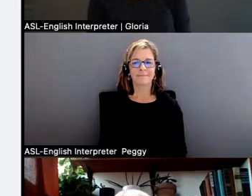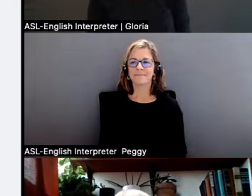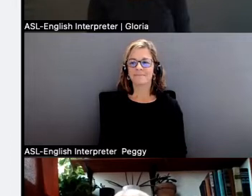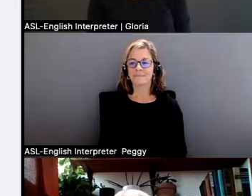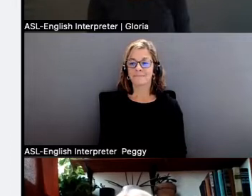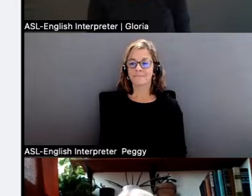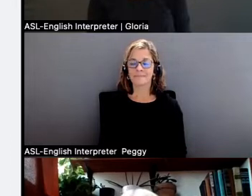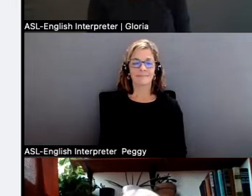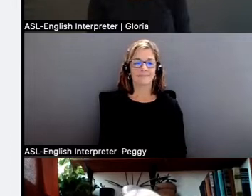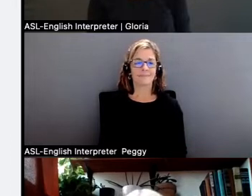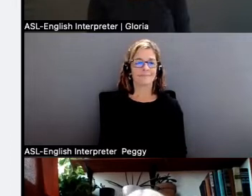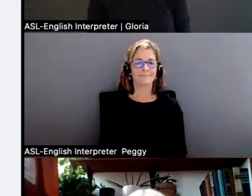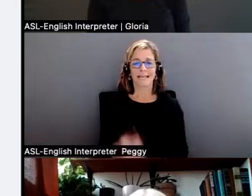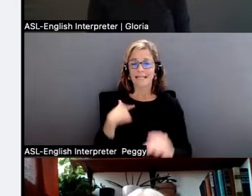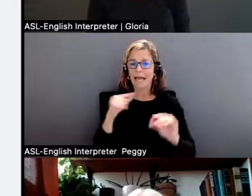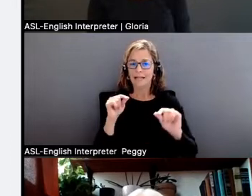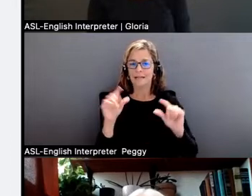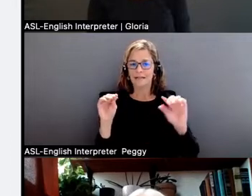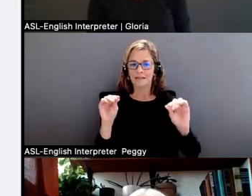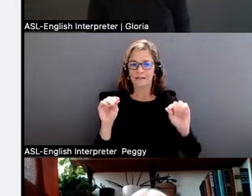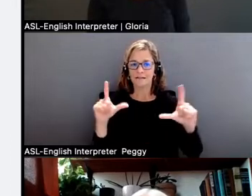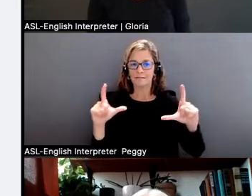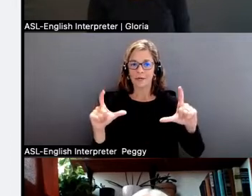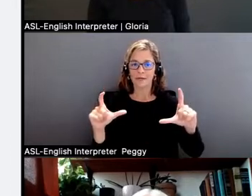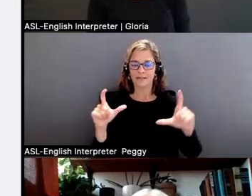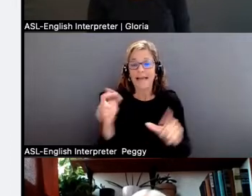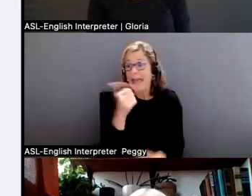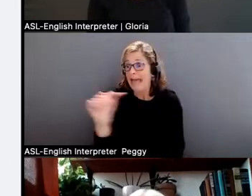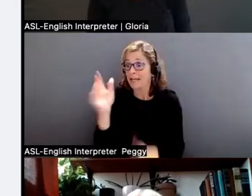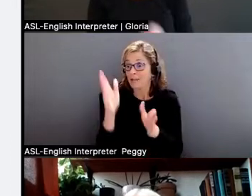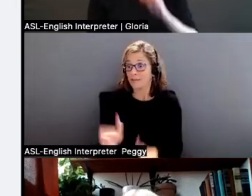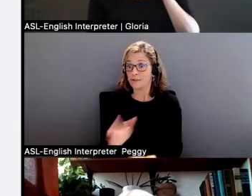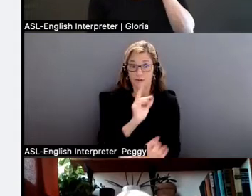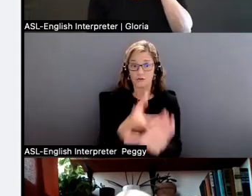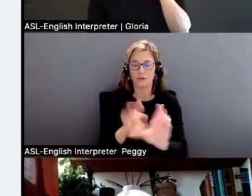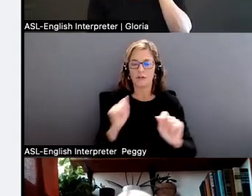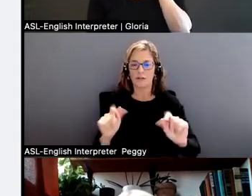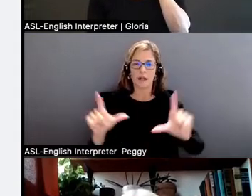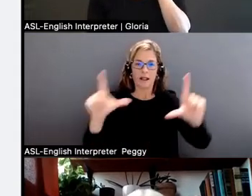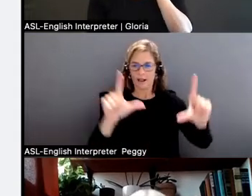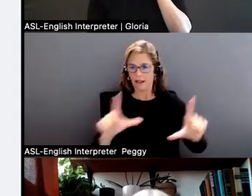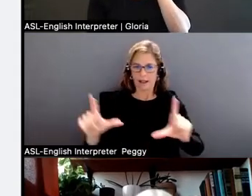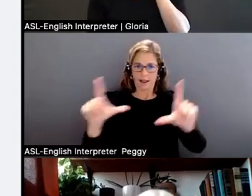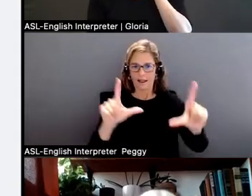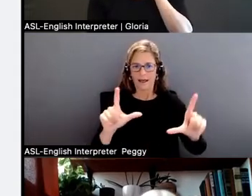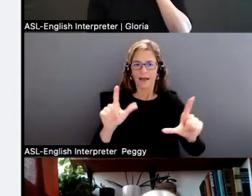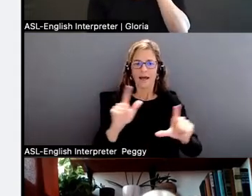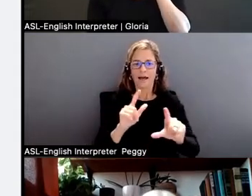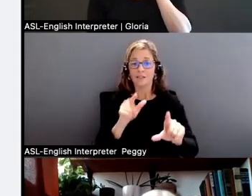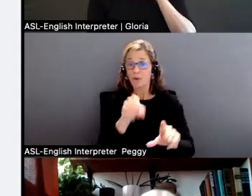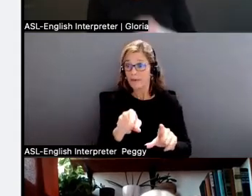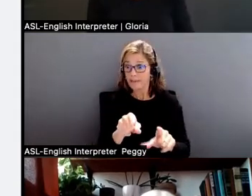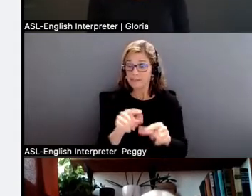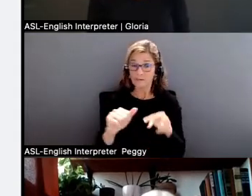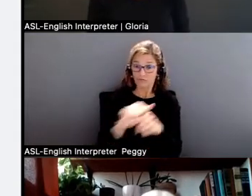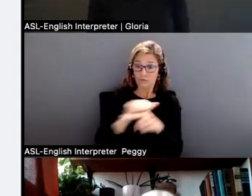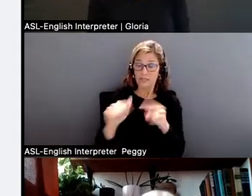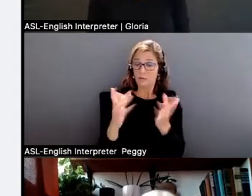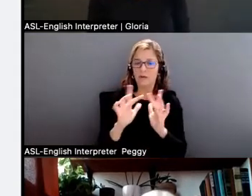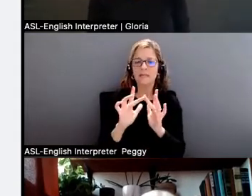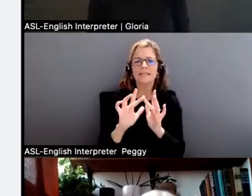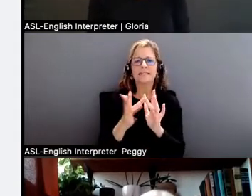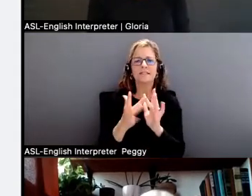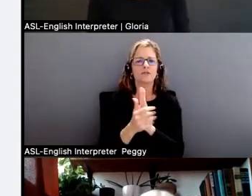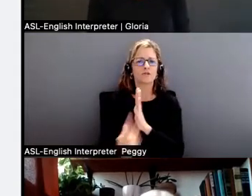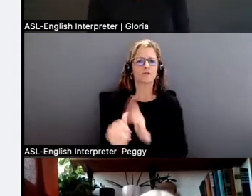and you can see it can be moved around by anybody, but this teaches people digital skills as well. I would